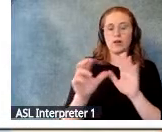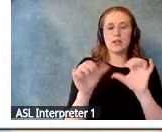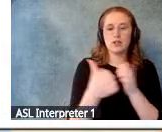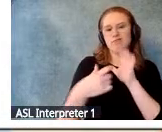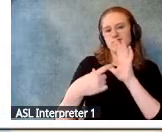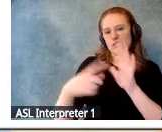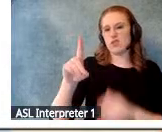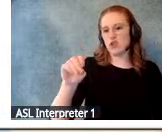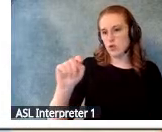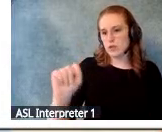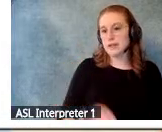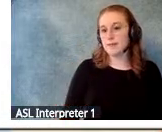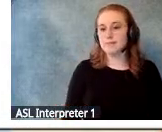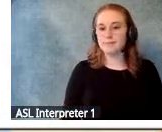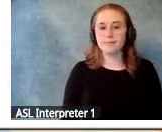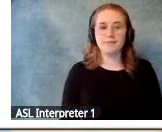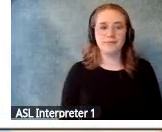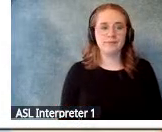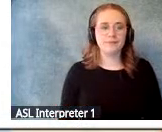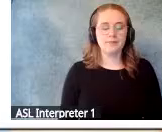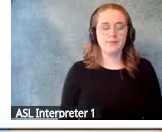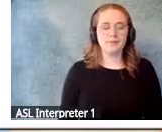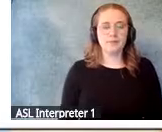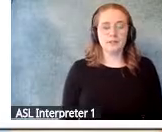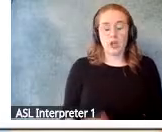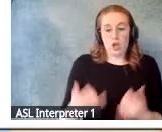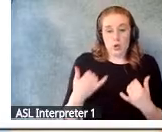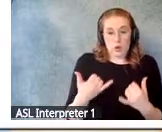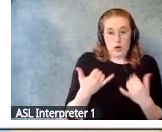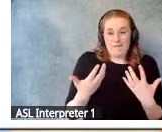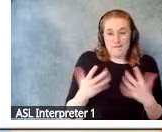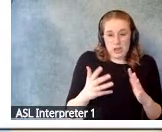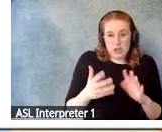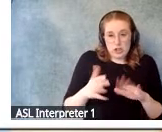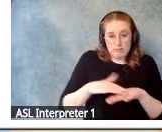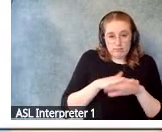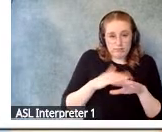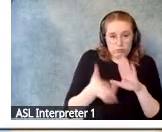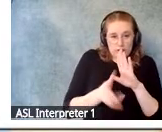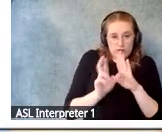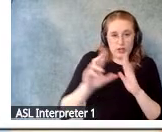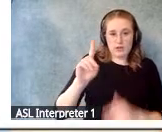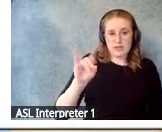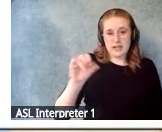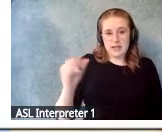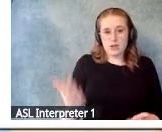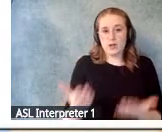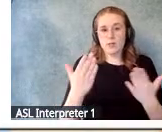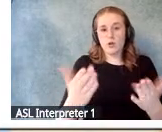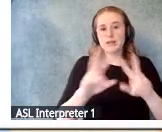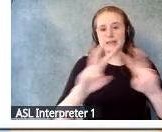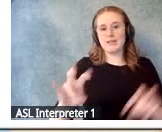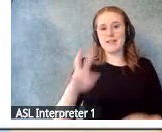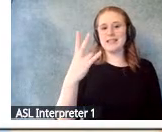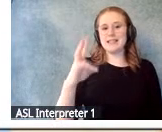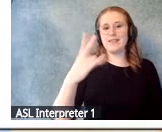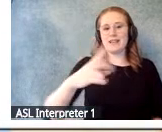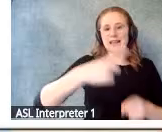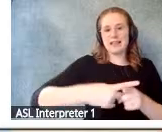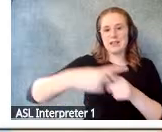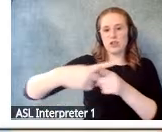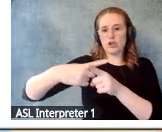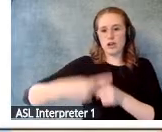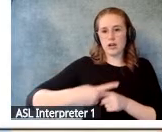DOT. Based on a preliminary review, the DEIS proposes to assess the 17